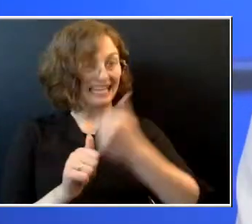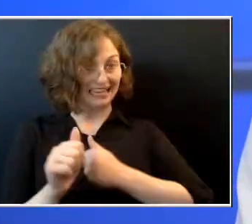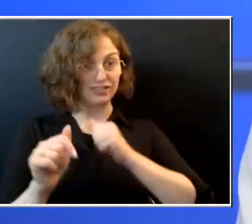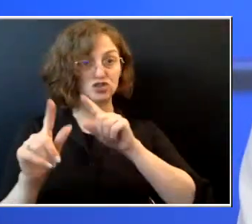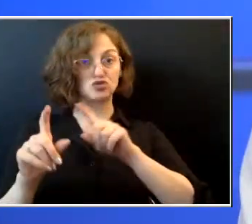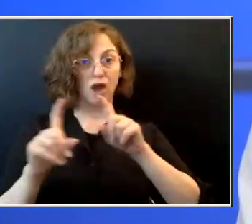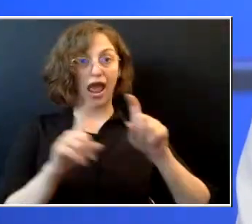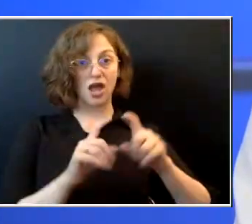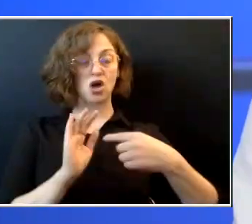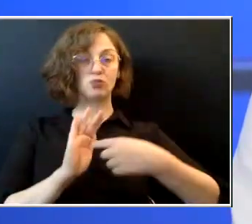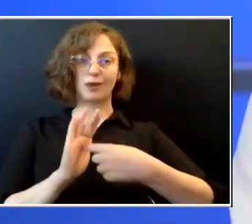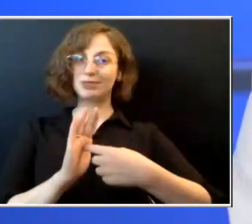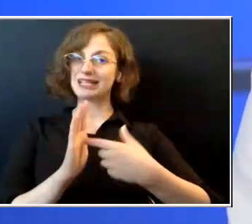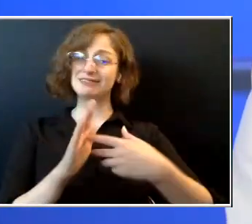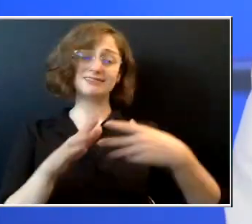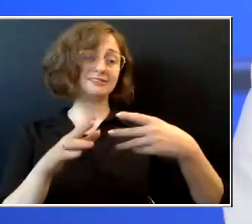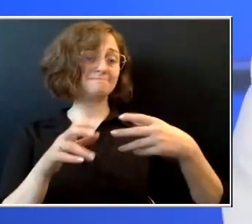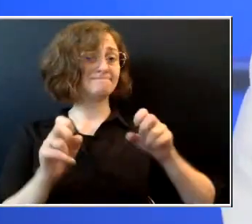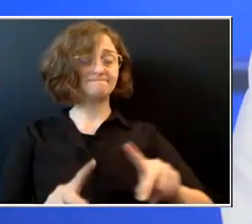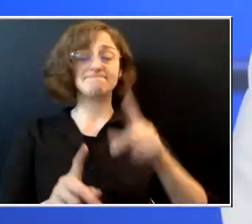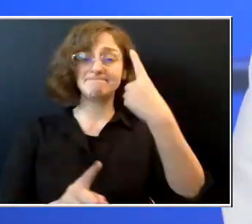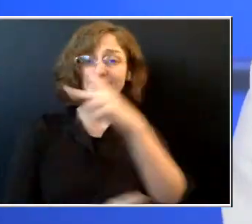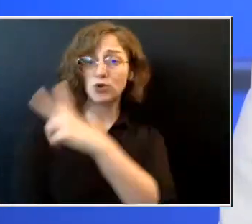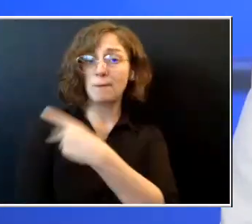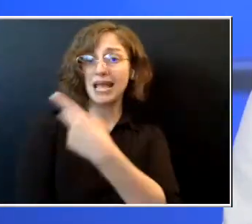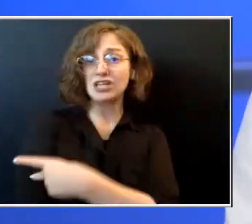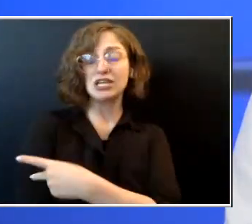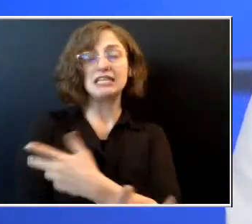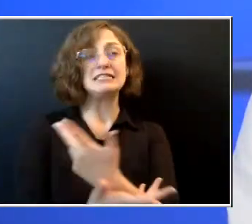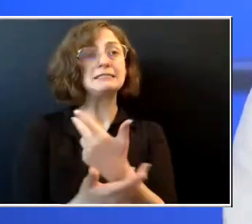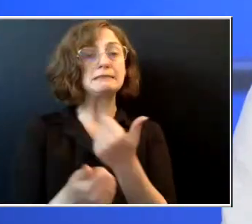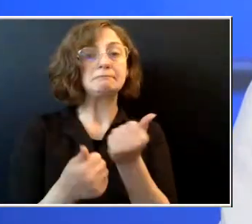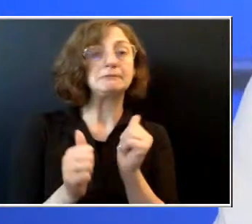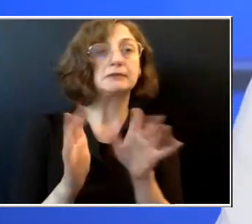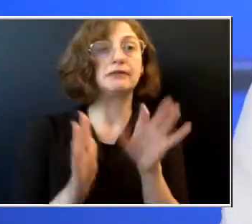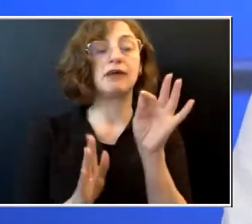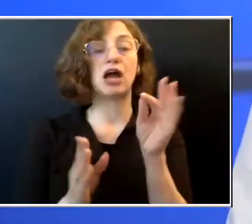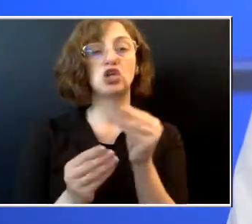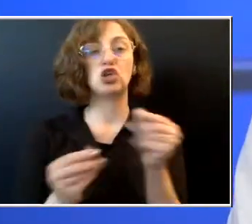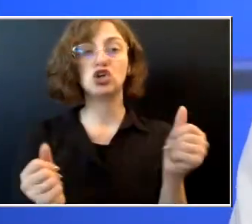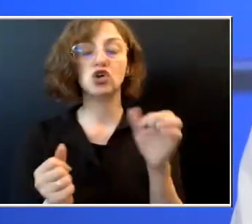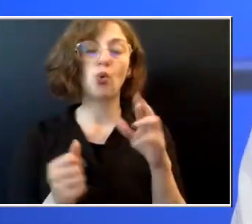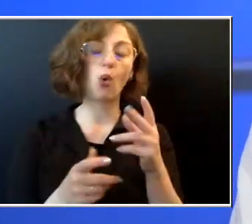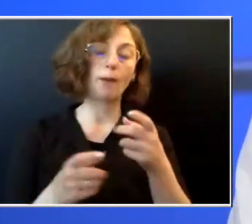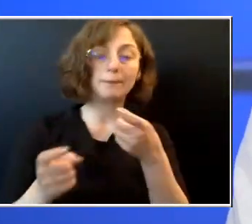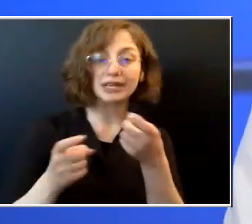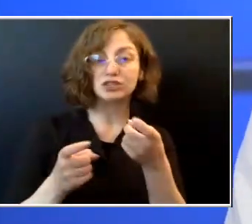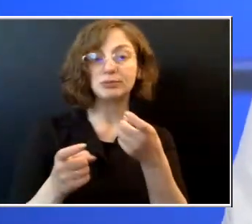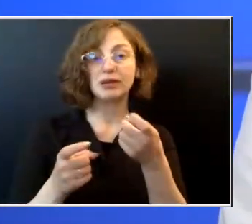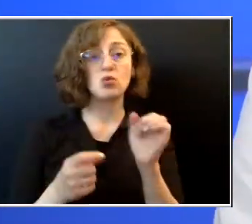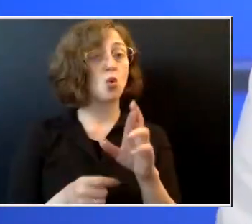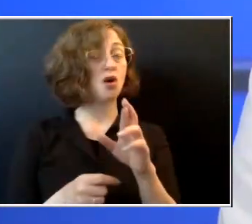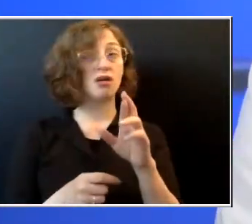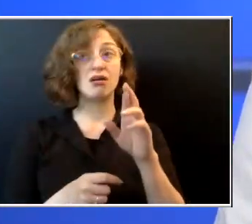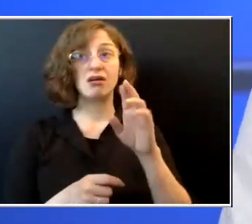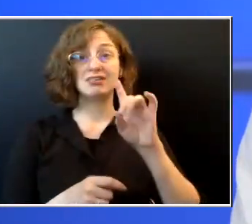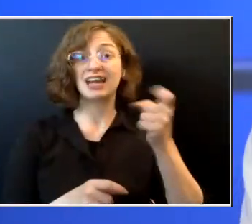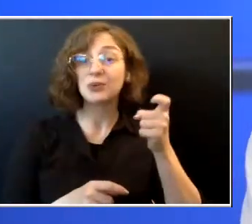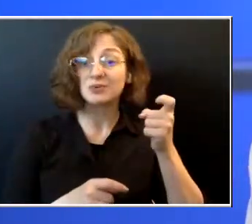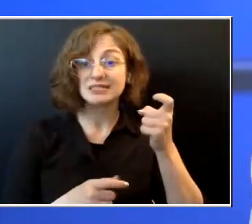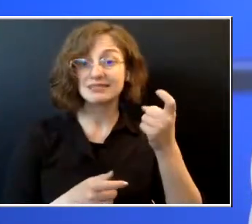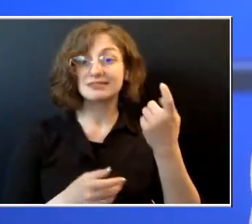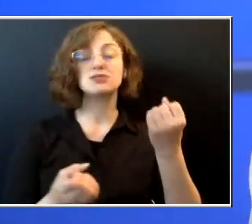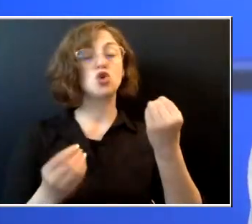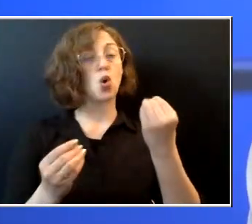patient to be enrolled in a new opportunity for cure or management or diagnosis. And so the clinical trials